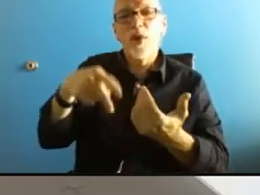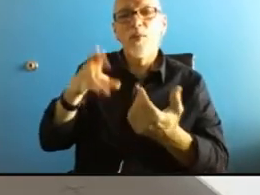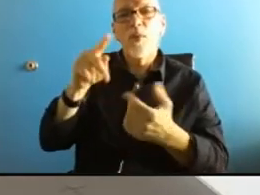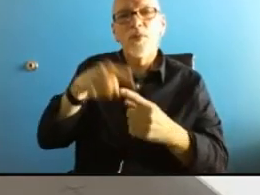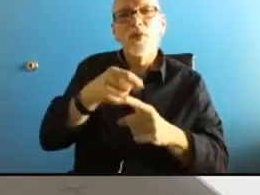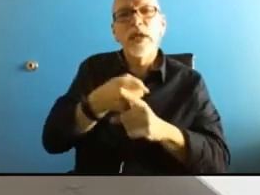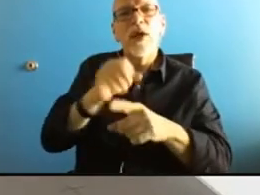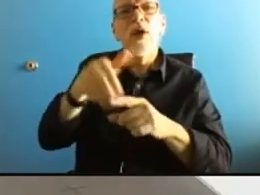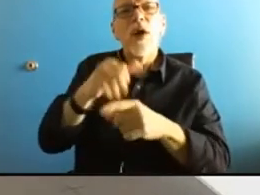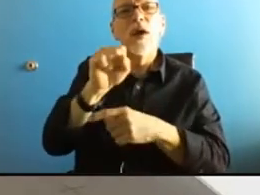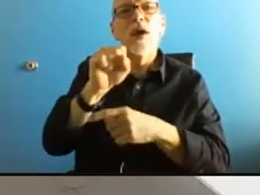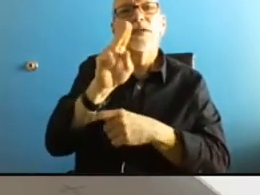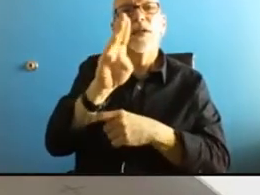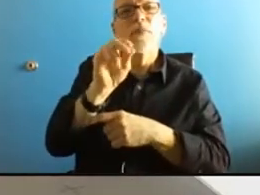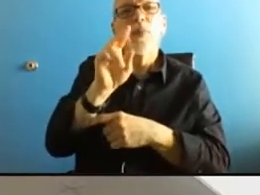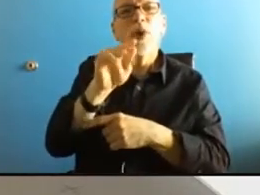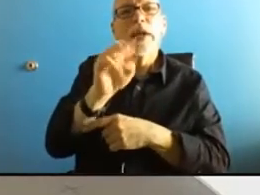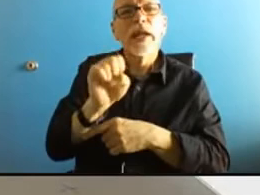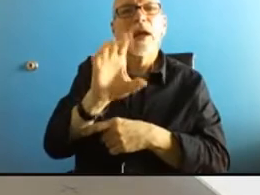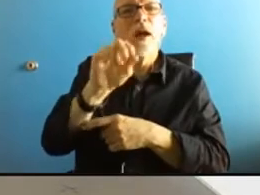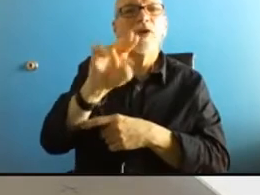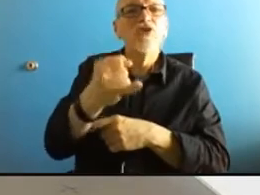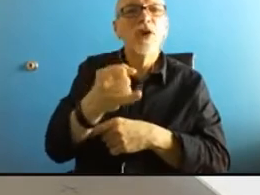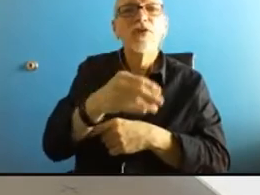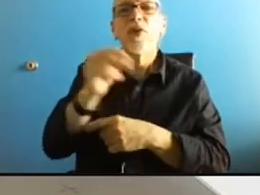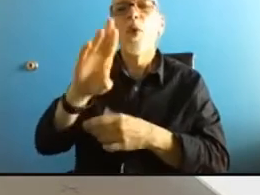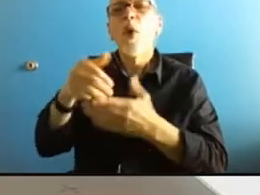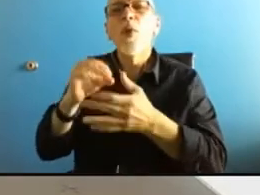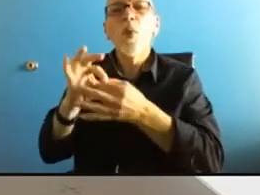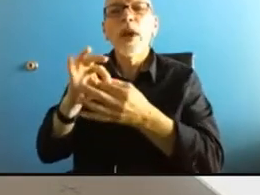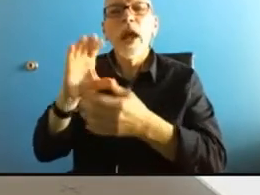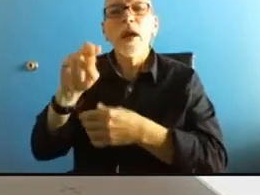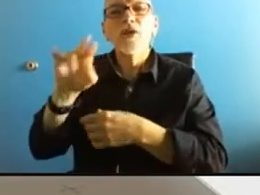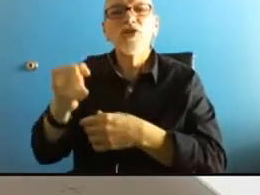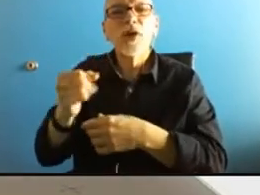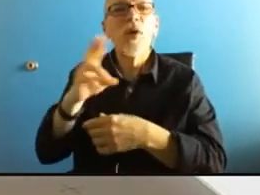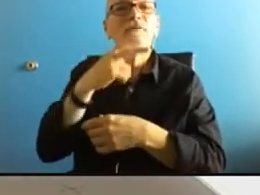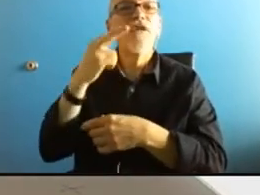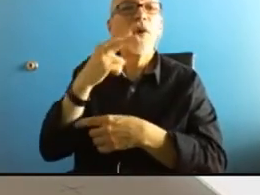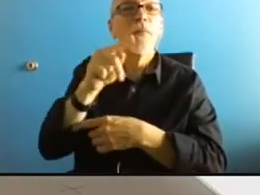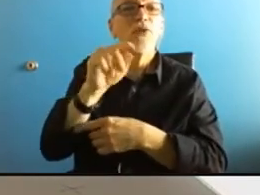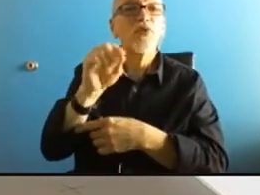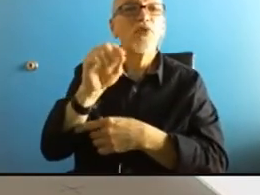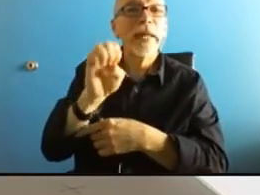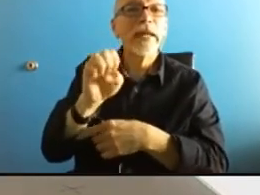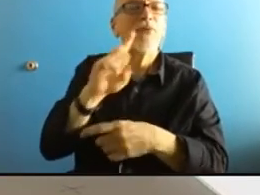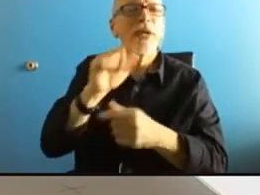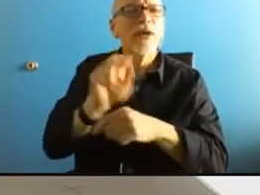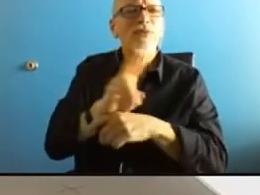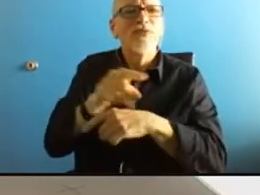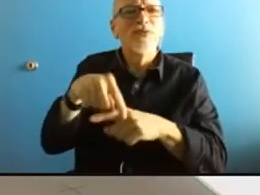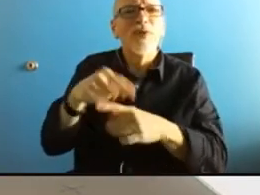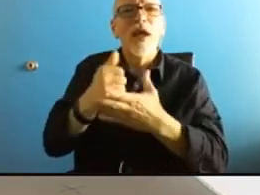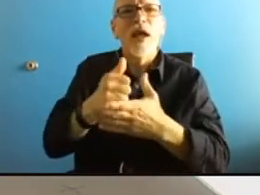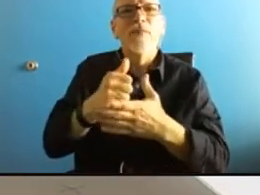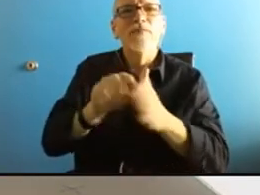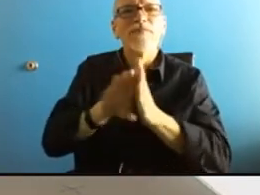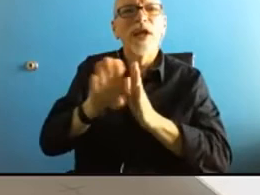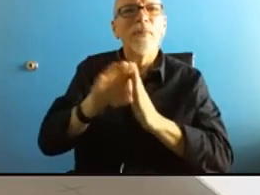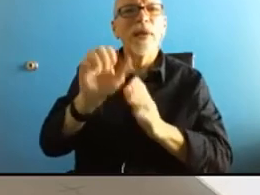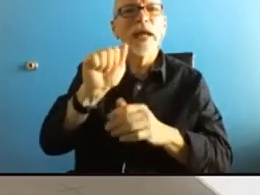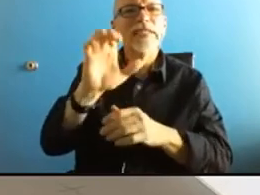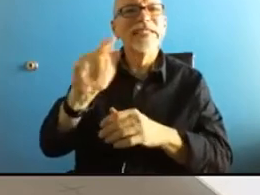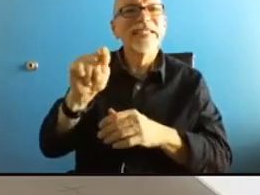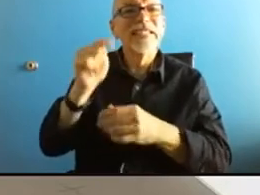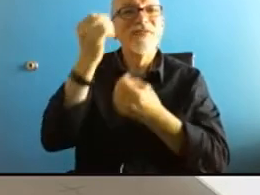subordinating conjunctions or all the coordinating conjunctions or the verb to be. I mean, you could use this to help reinforce ACT things students need to know in